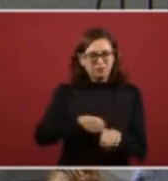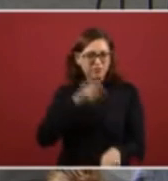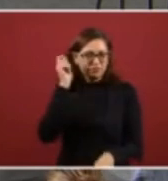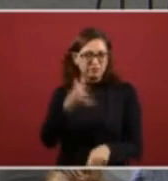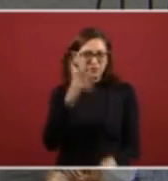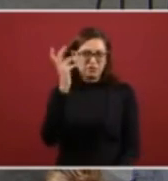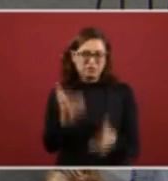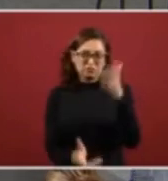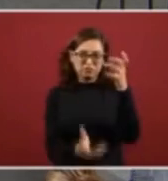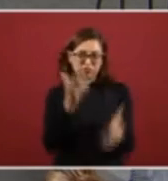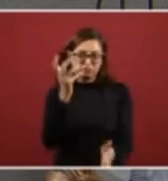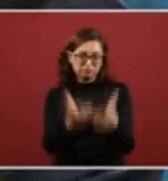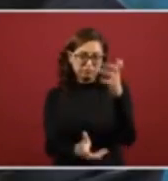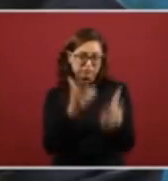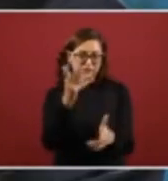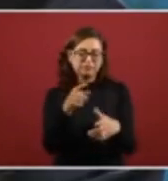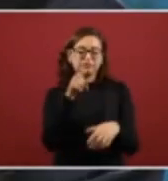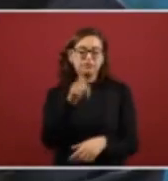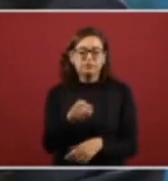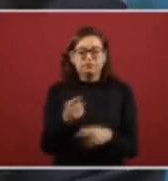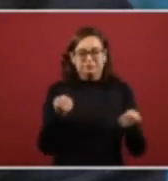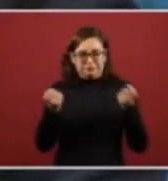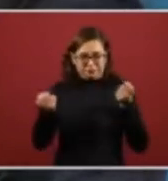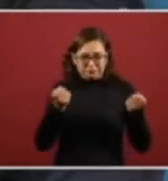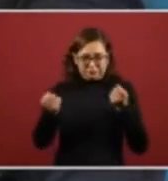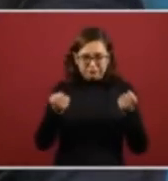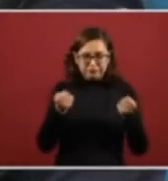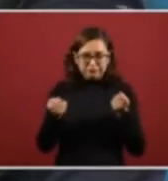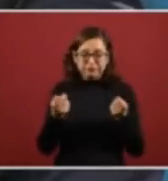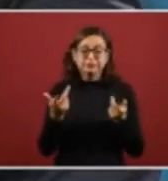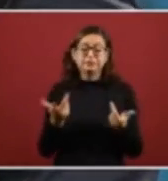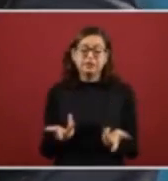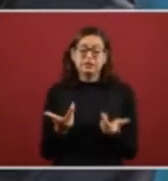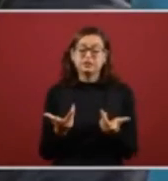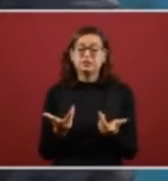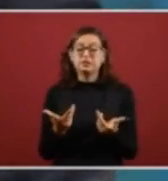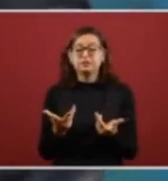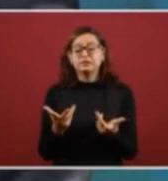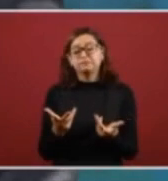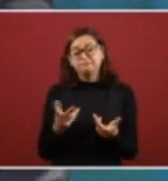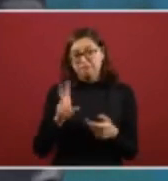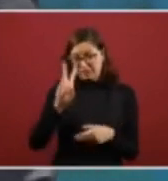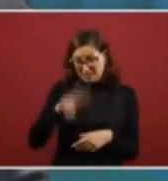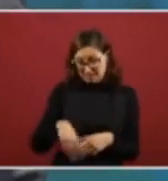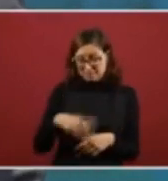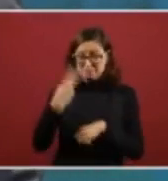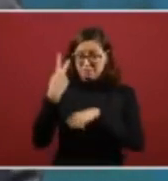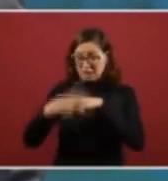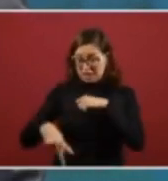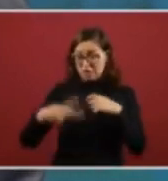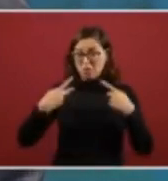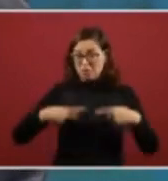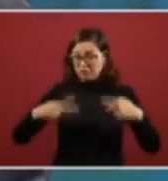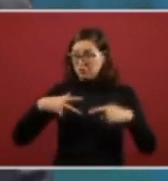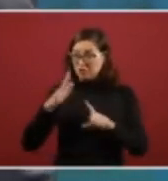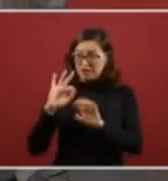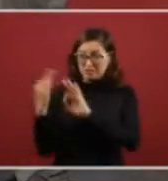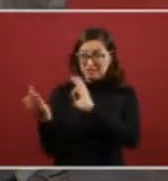safety equipment, and this puts at risk the population. And we want to thank